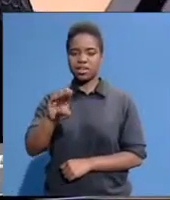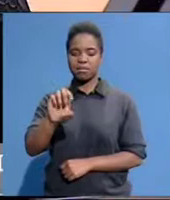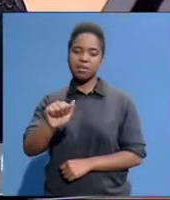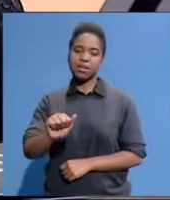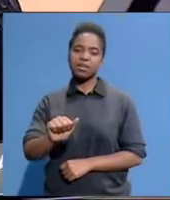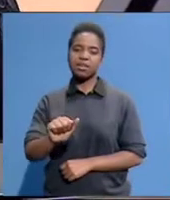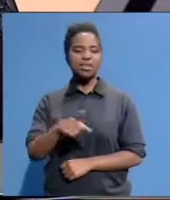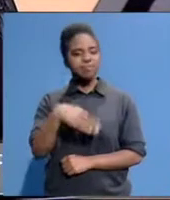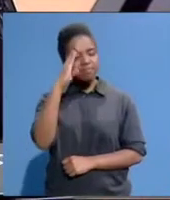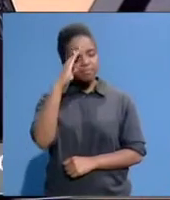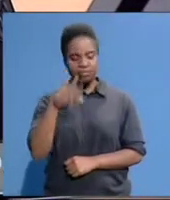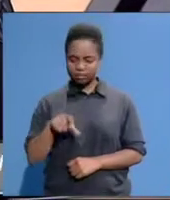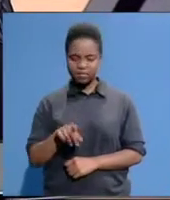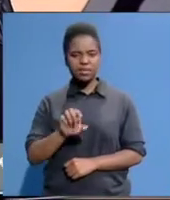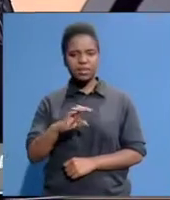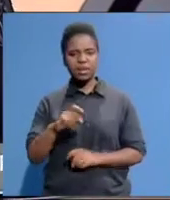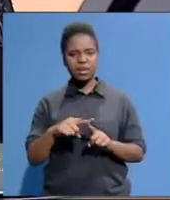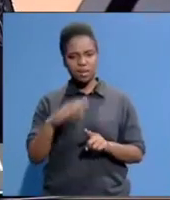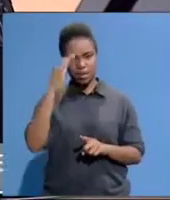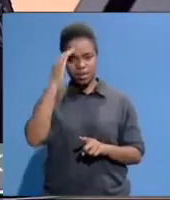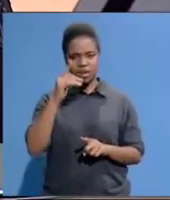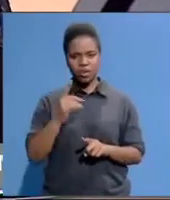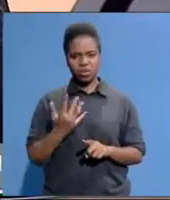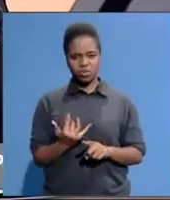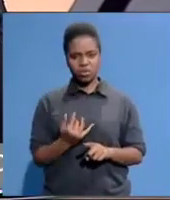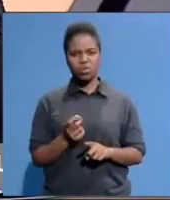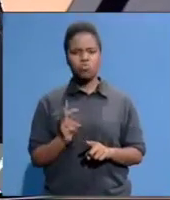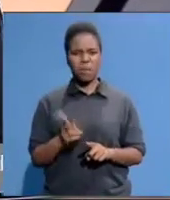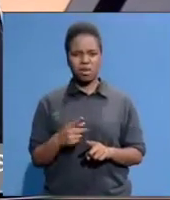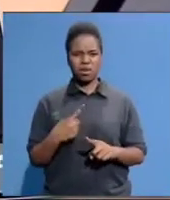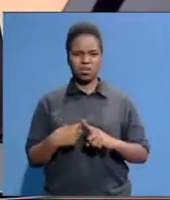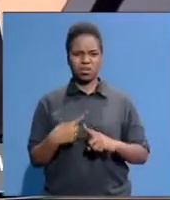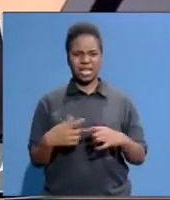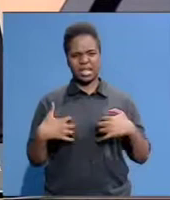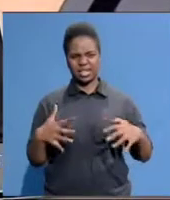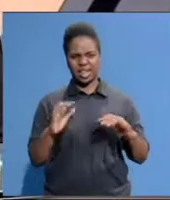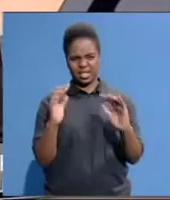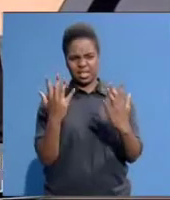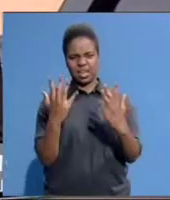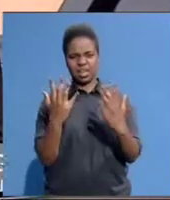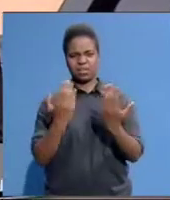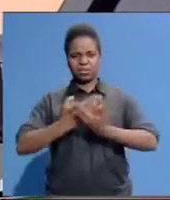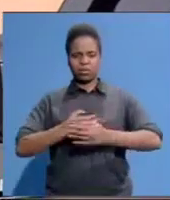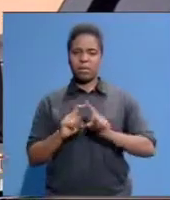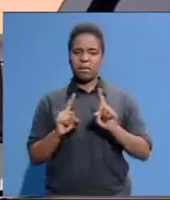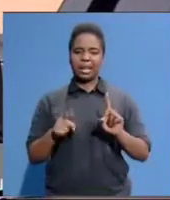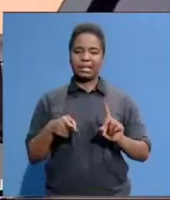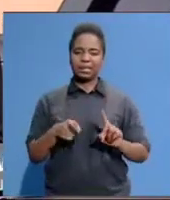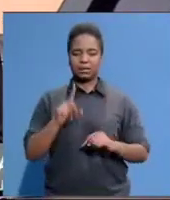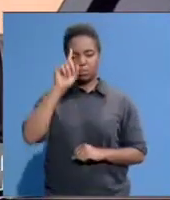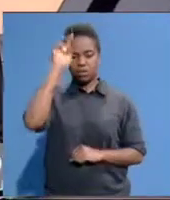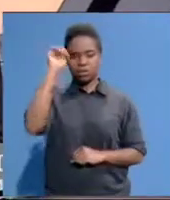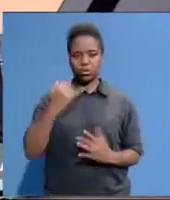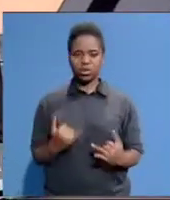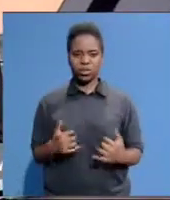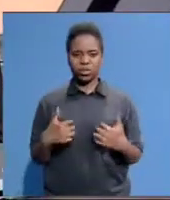Zimkita. We hear that the night vigil shall start early, usually, traditionally, they usually start at about 10 o'clock. But because of the stature of Utata, it's